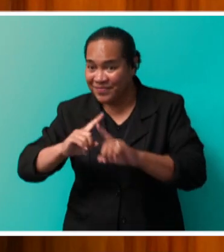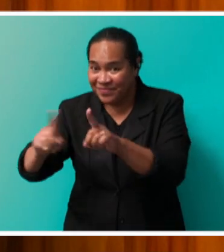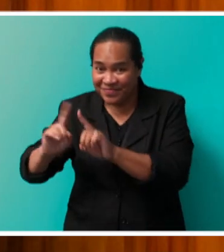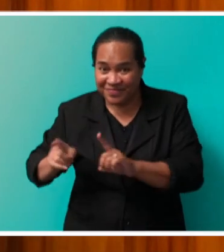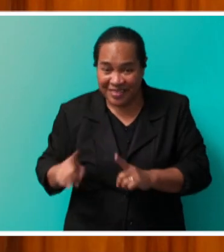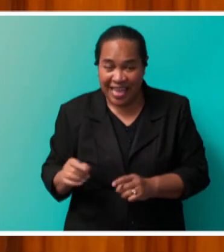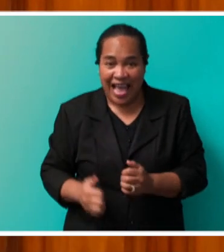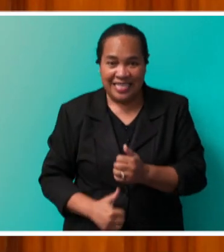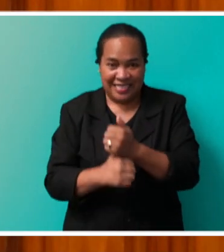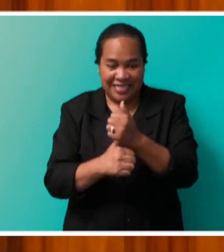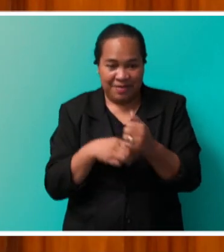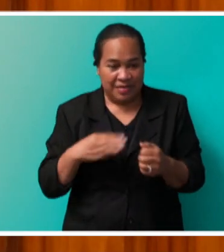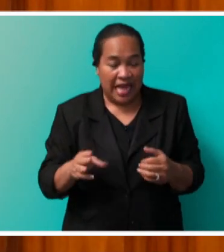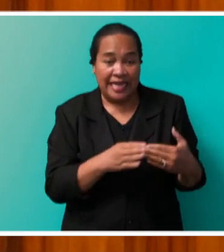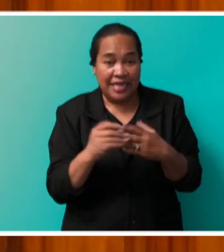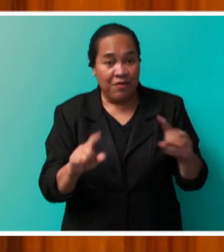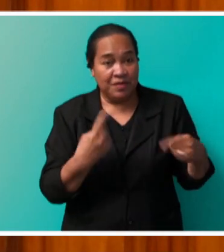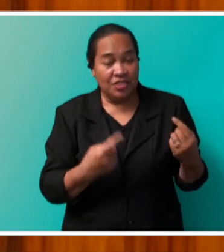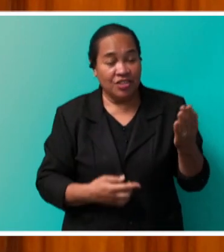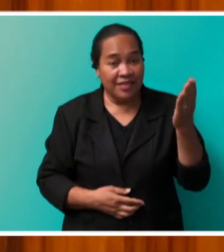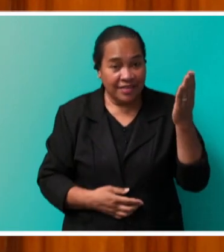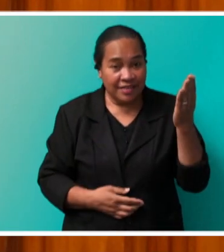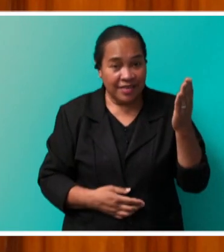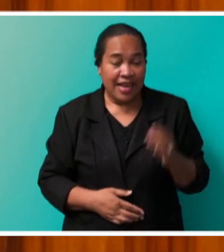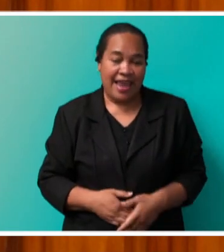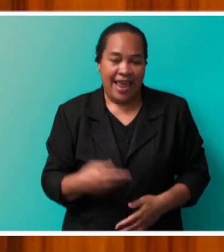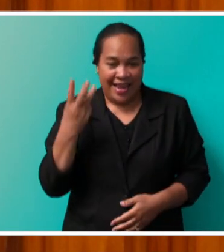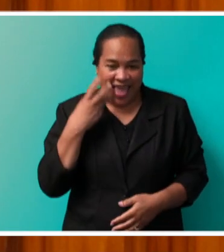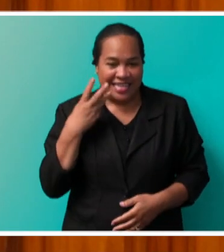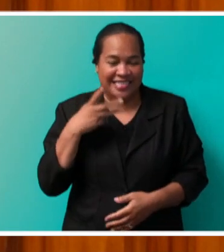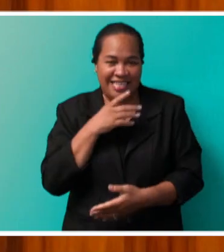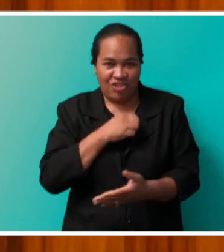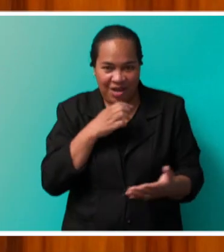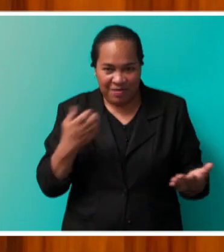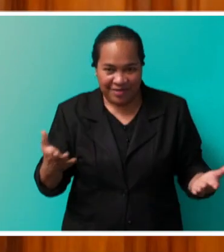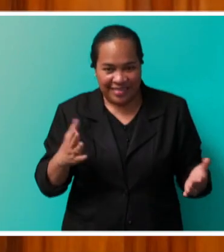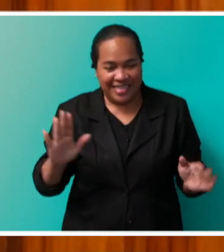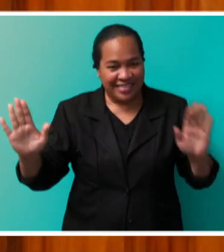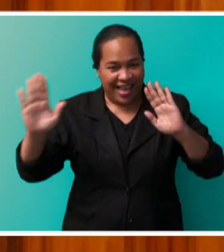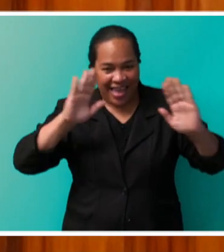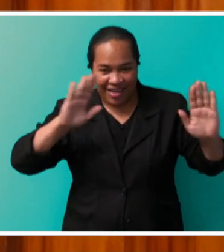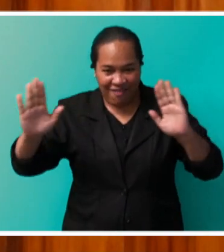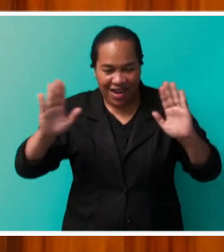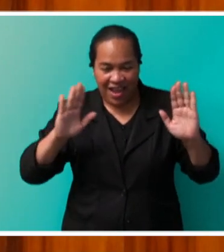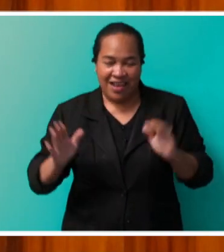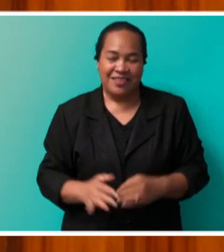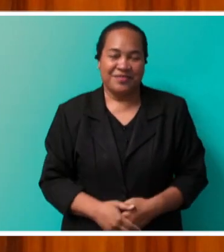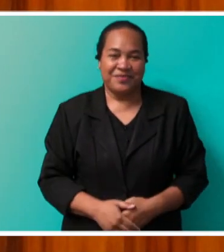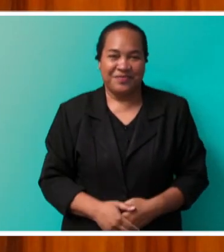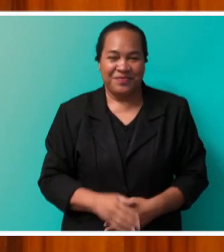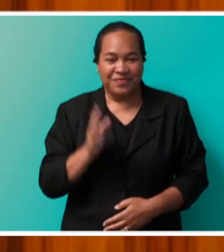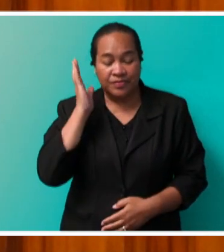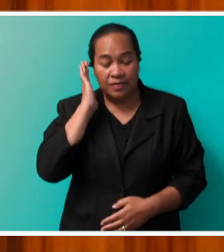the Honorable Leader of Opposition, ladies and gentlemen, Ms. Ayanda Winaka.